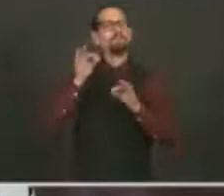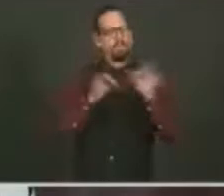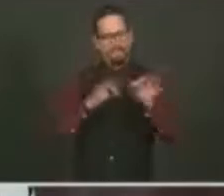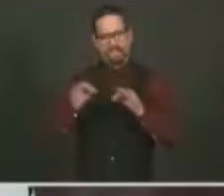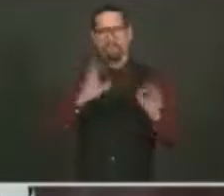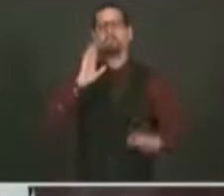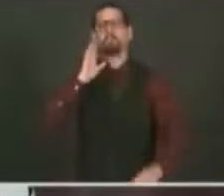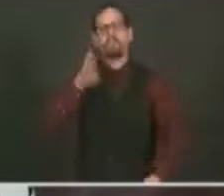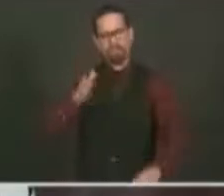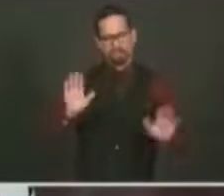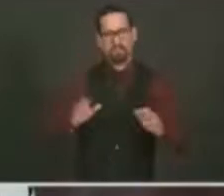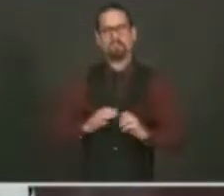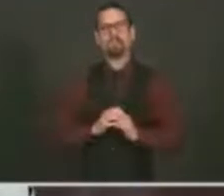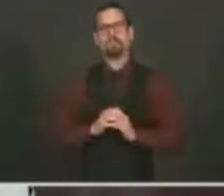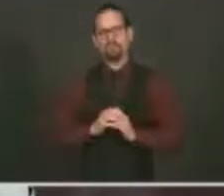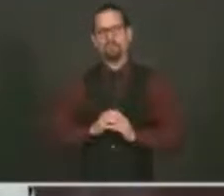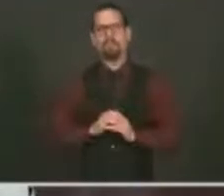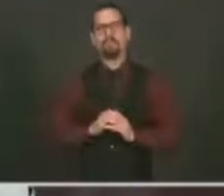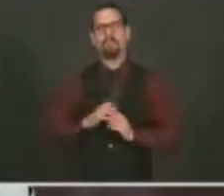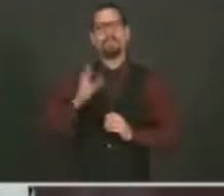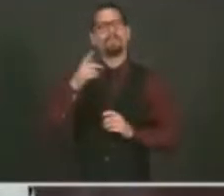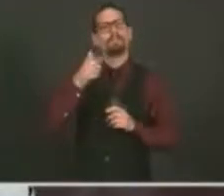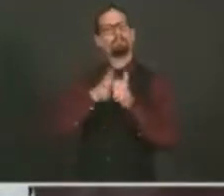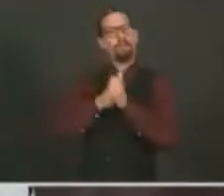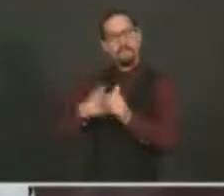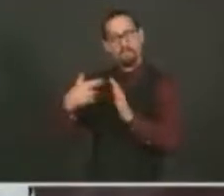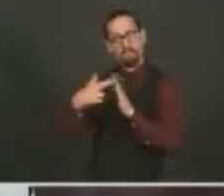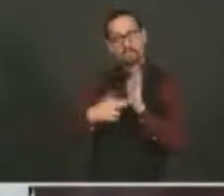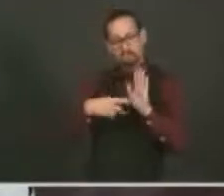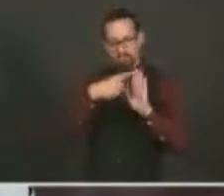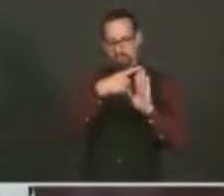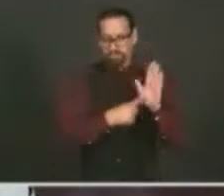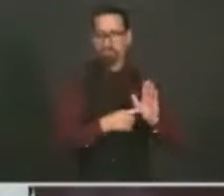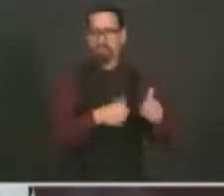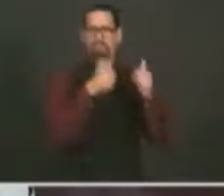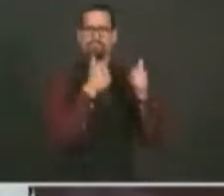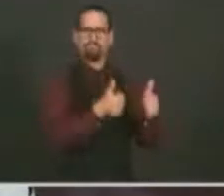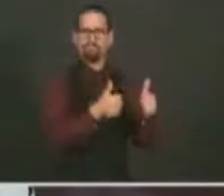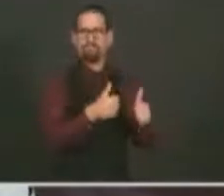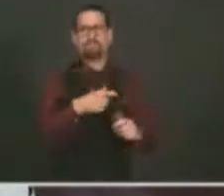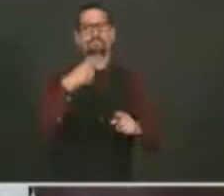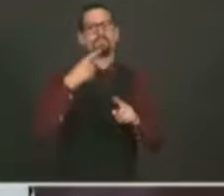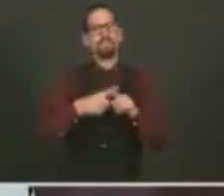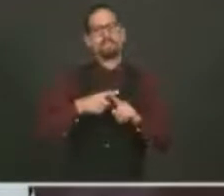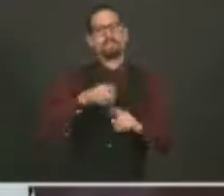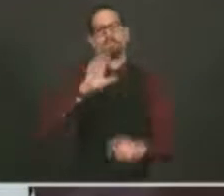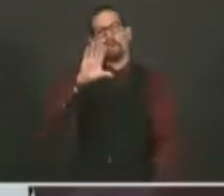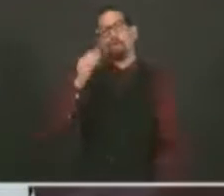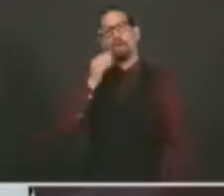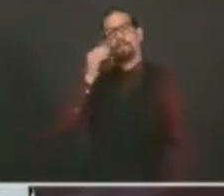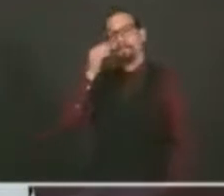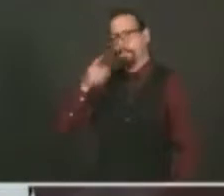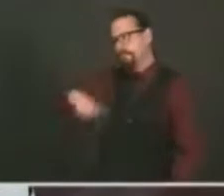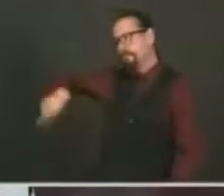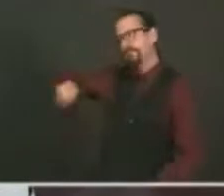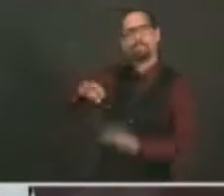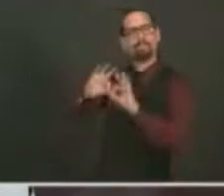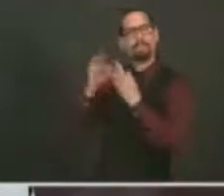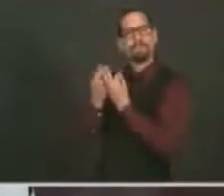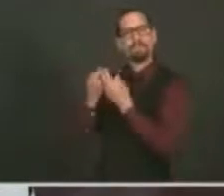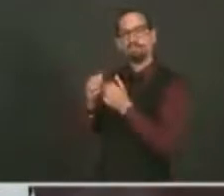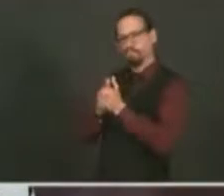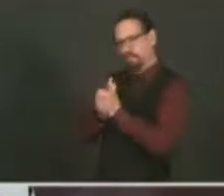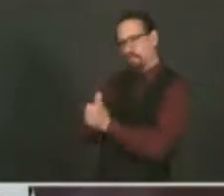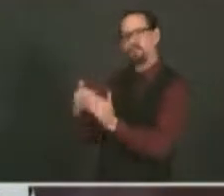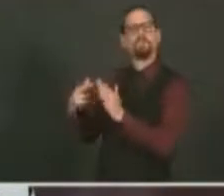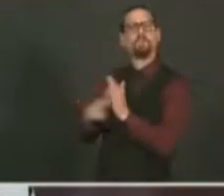following the rules out in public, as well as in our more familiar settings with loved ones, coworkers, and friends.